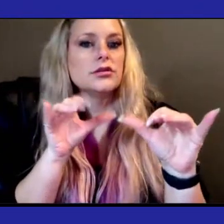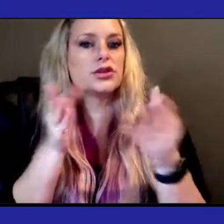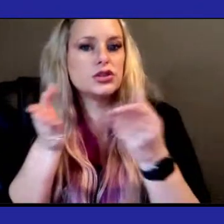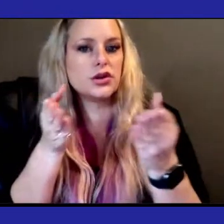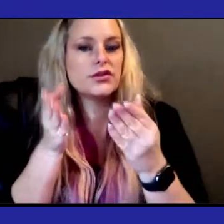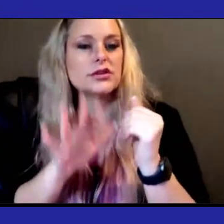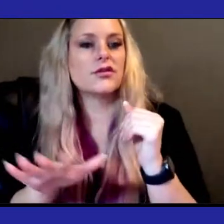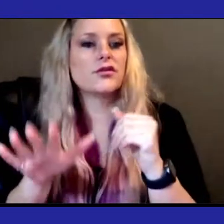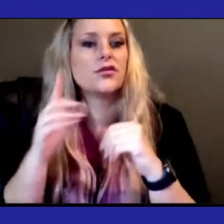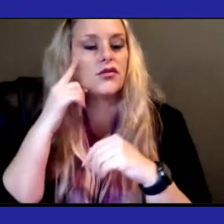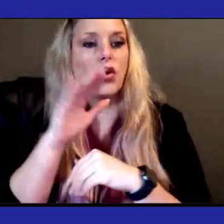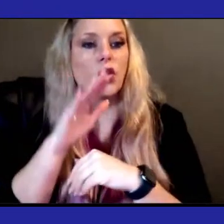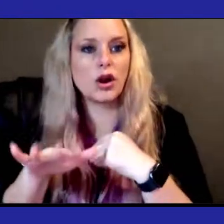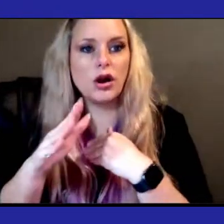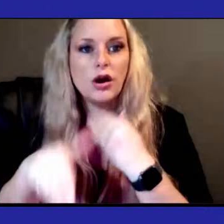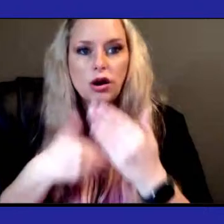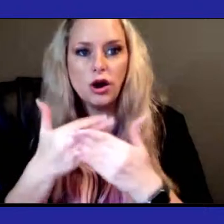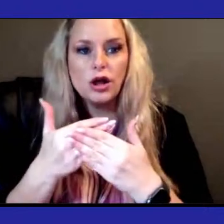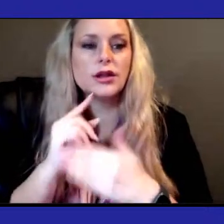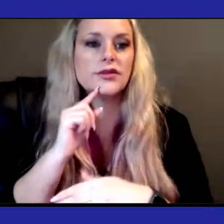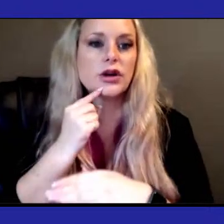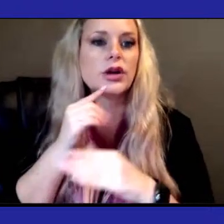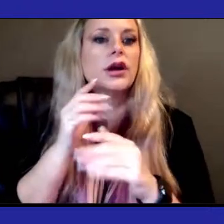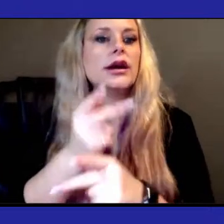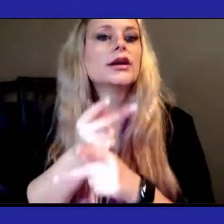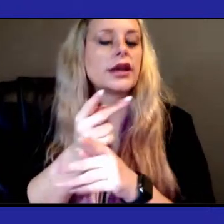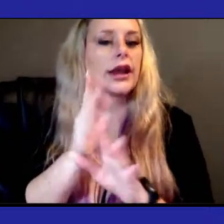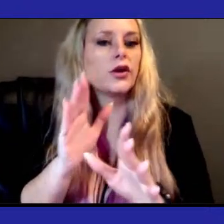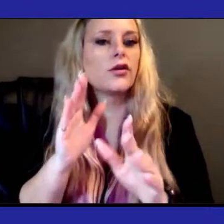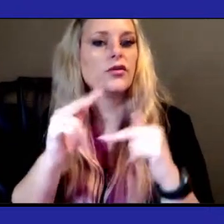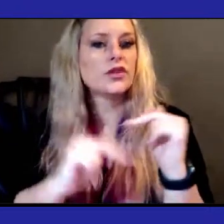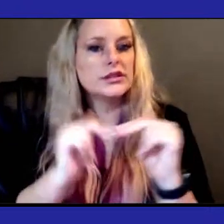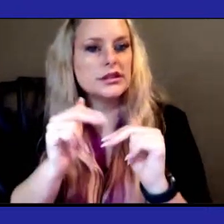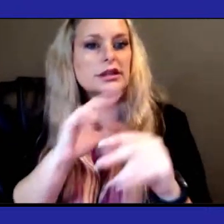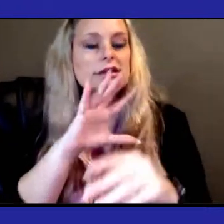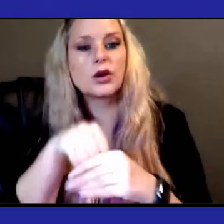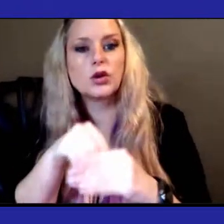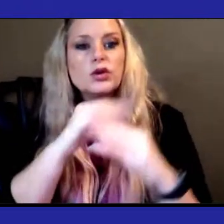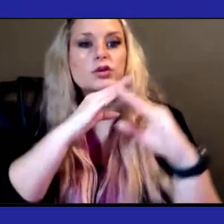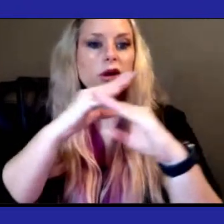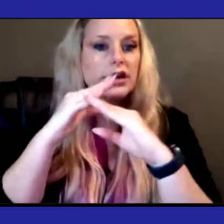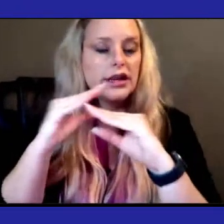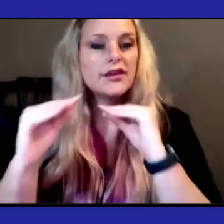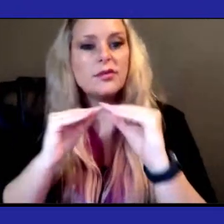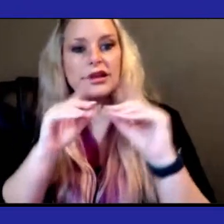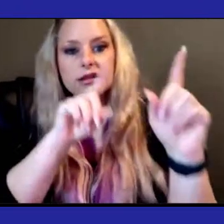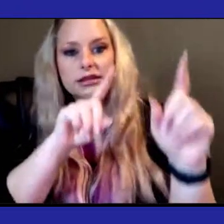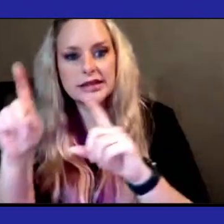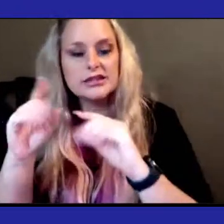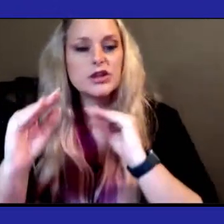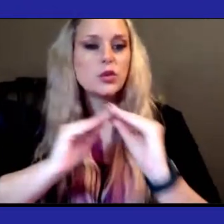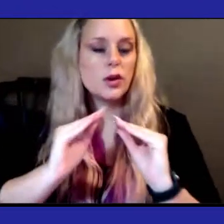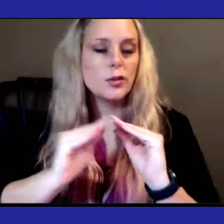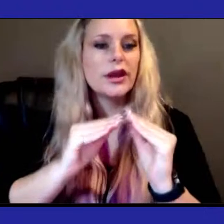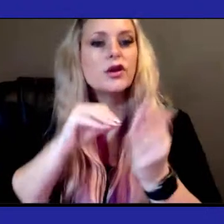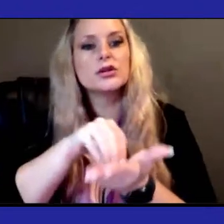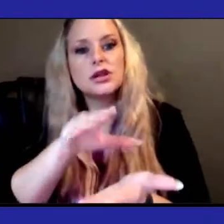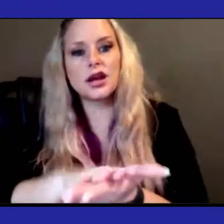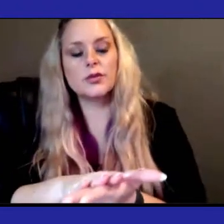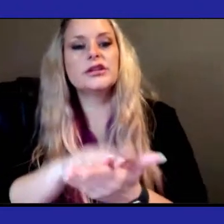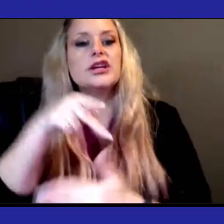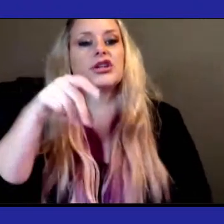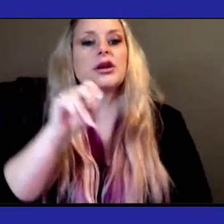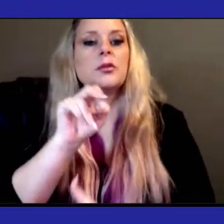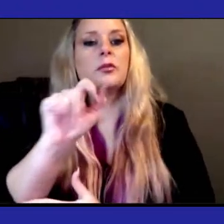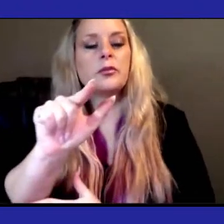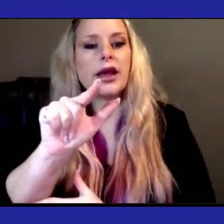that include preventative maintenance and testing, repairs, documentation, panel programming, inspections, and also testing. The current